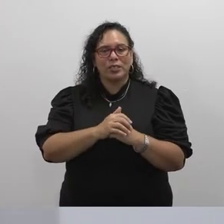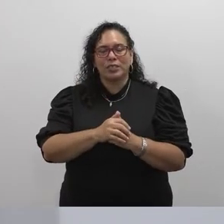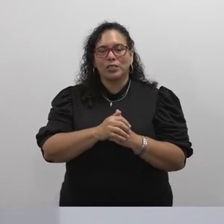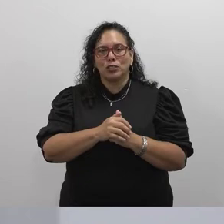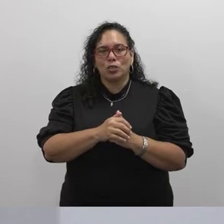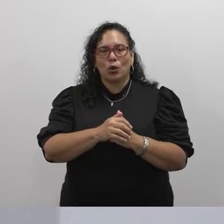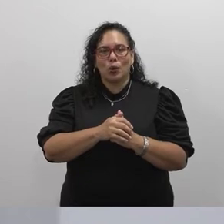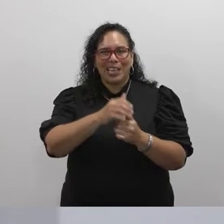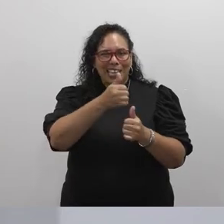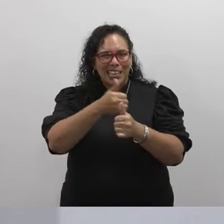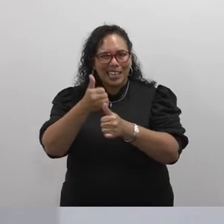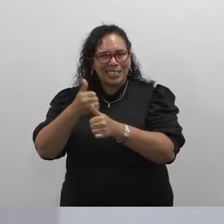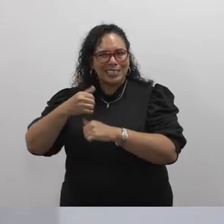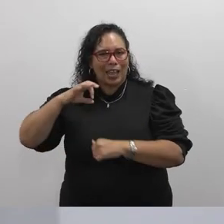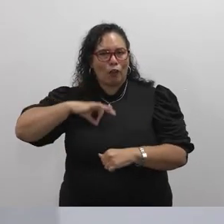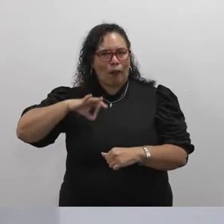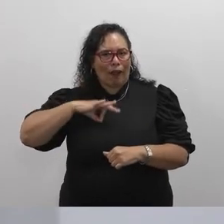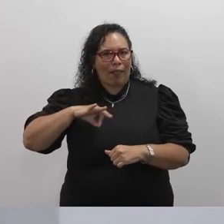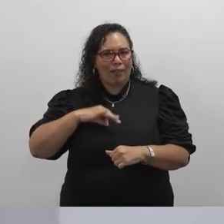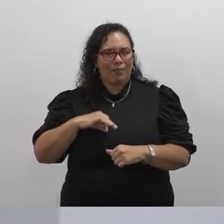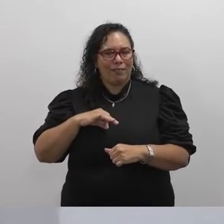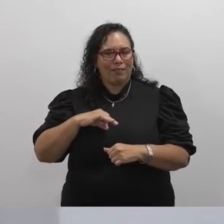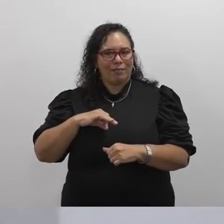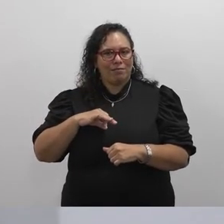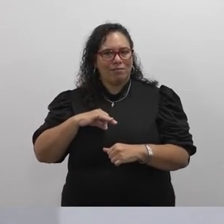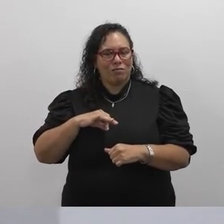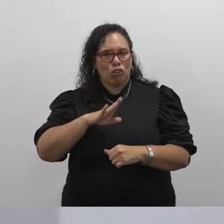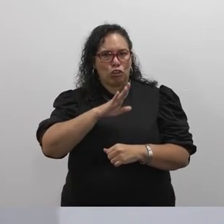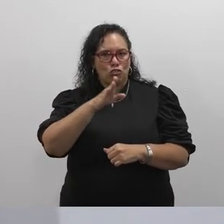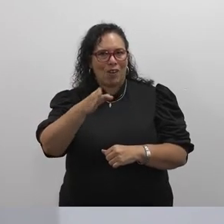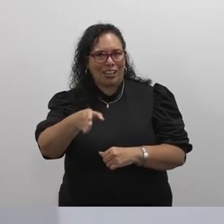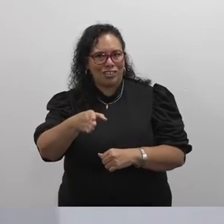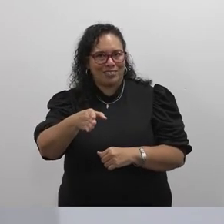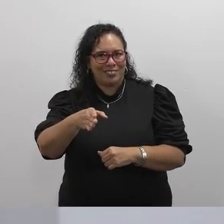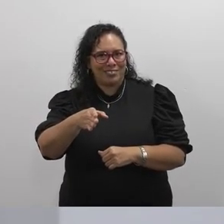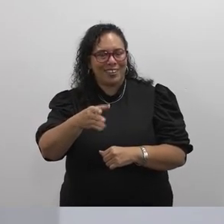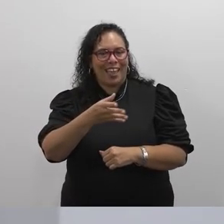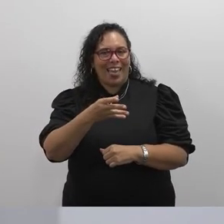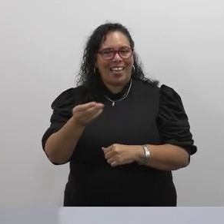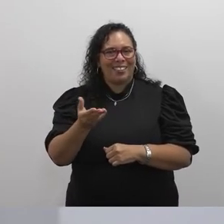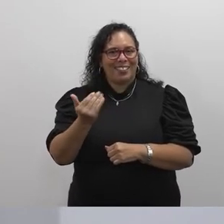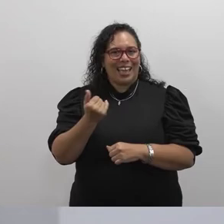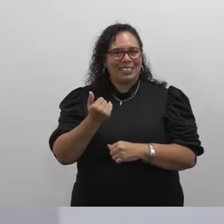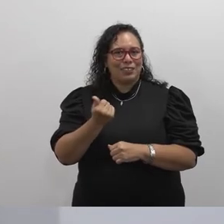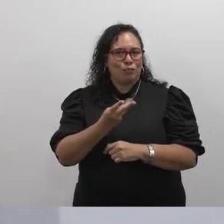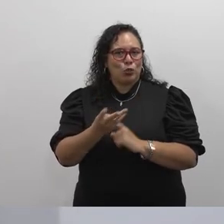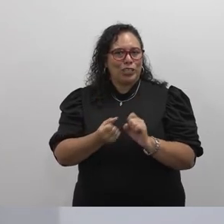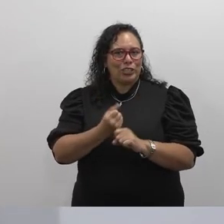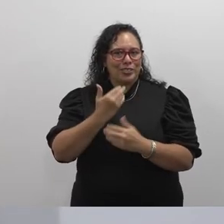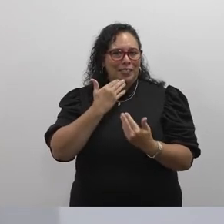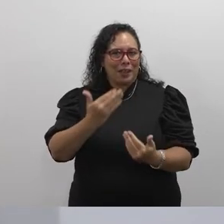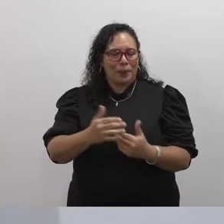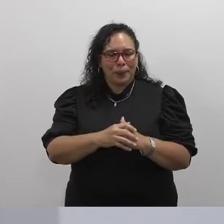take credit for the direction that we are heading and where we've been the last couple of years. So thank you.